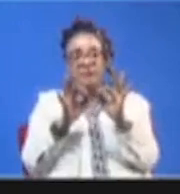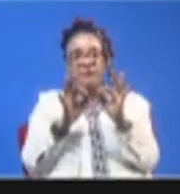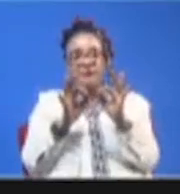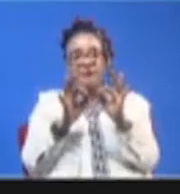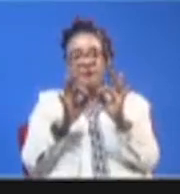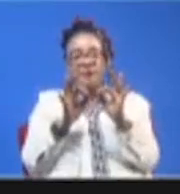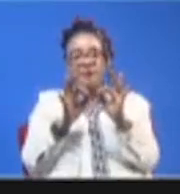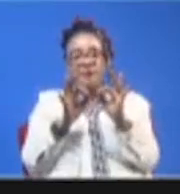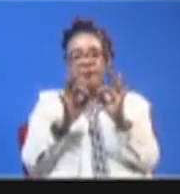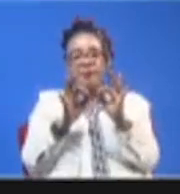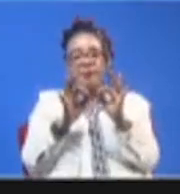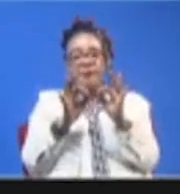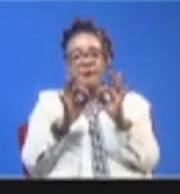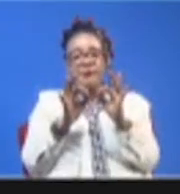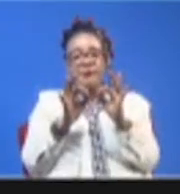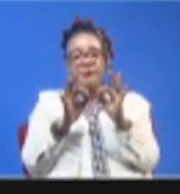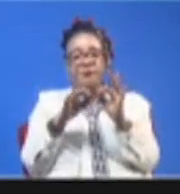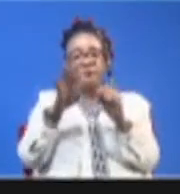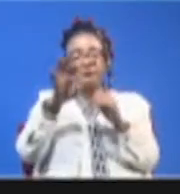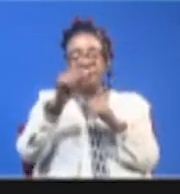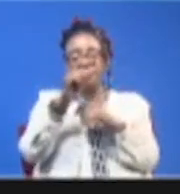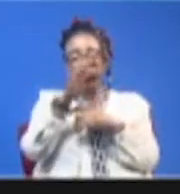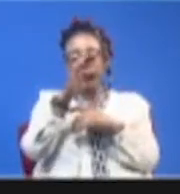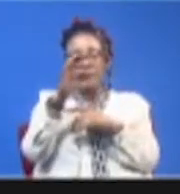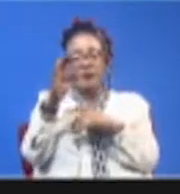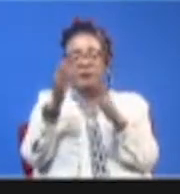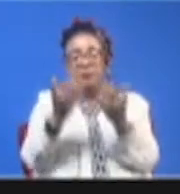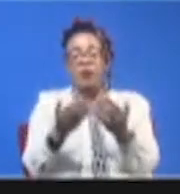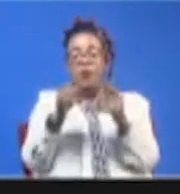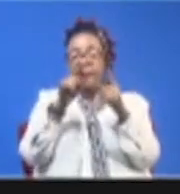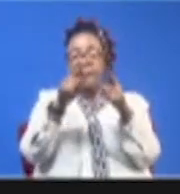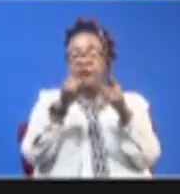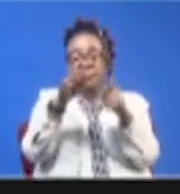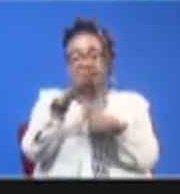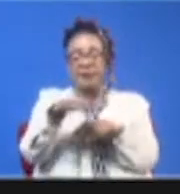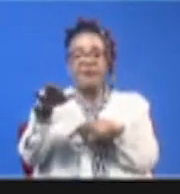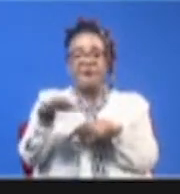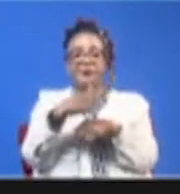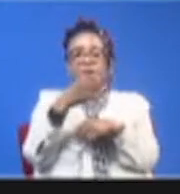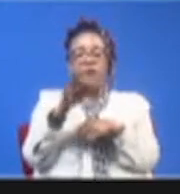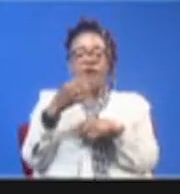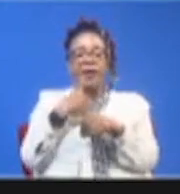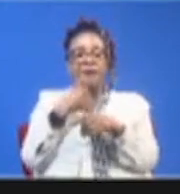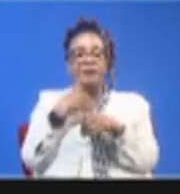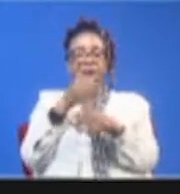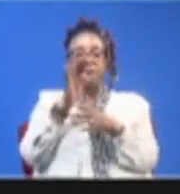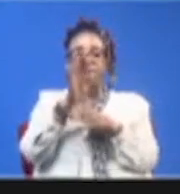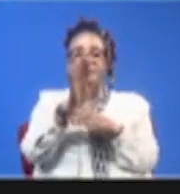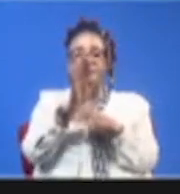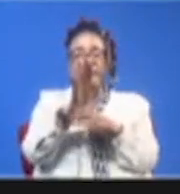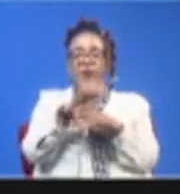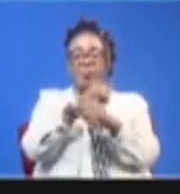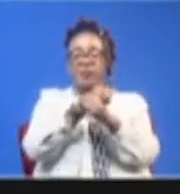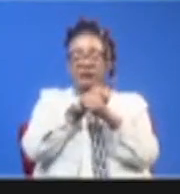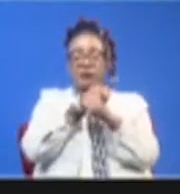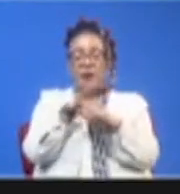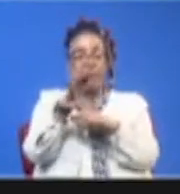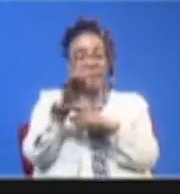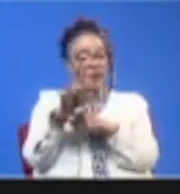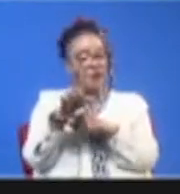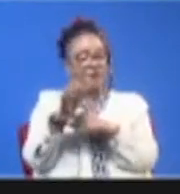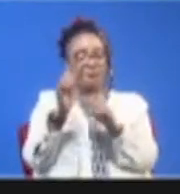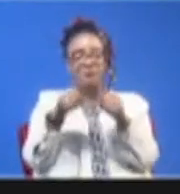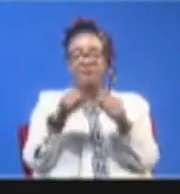The Ethics and Anti-Corruption Commission, EACC, is now accusing Parliament of sitting on the Whistleblower Protection Bill, arguing that the move